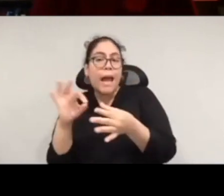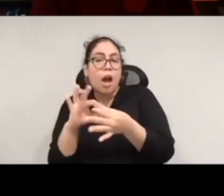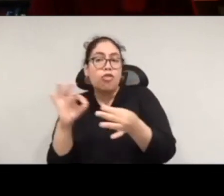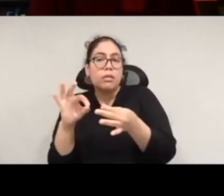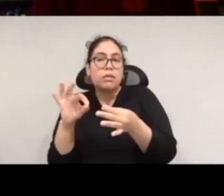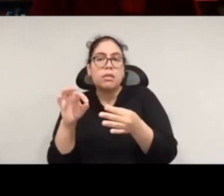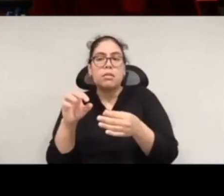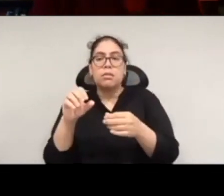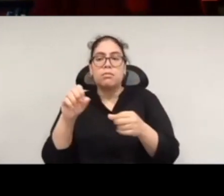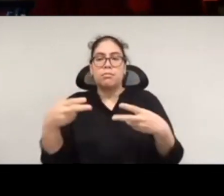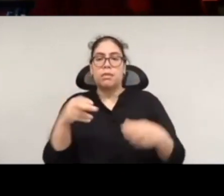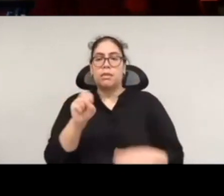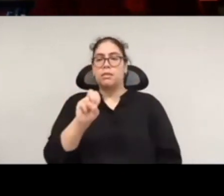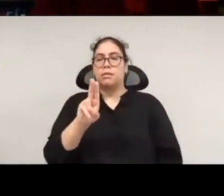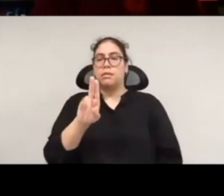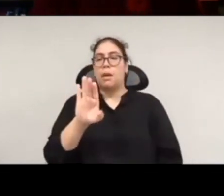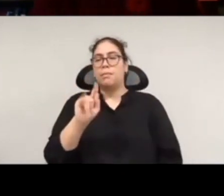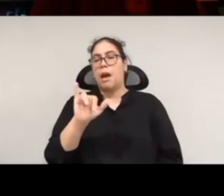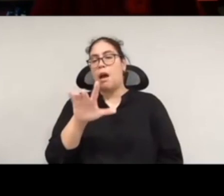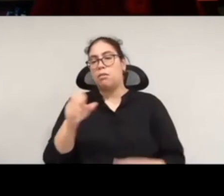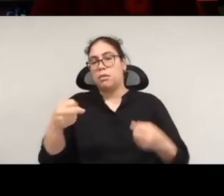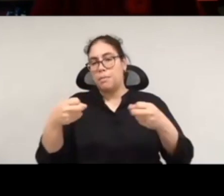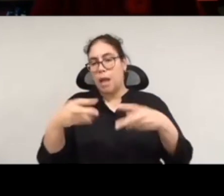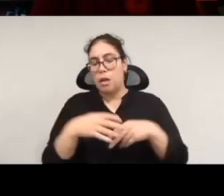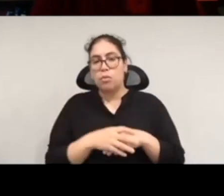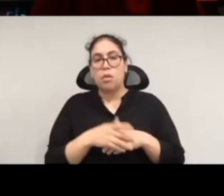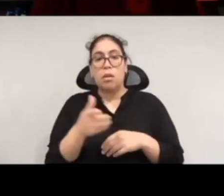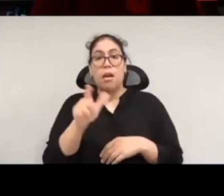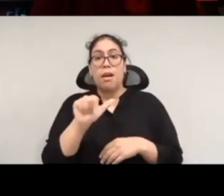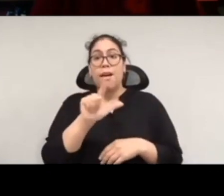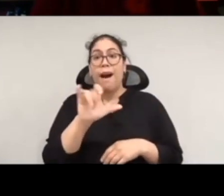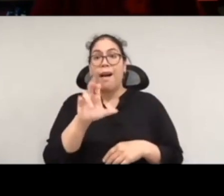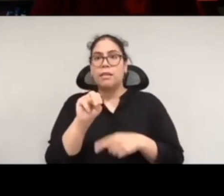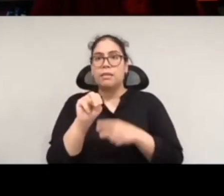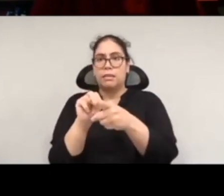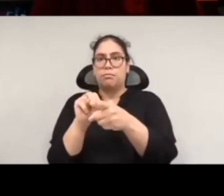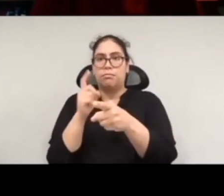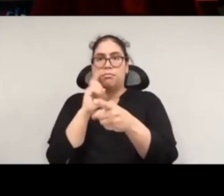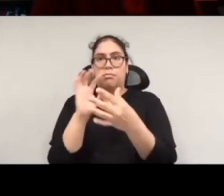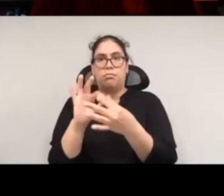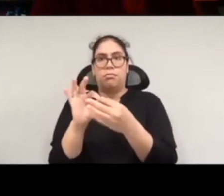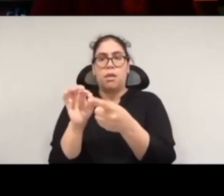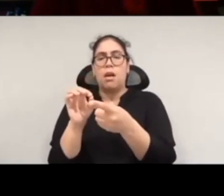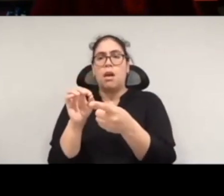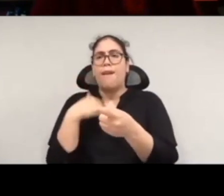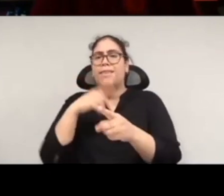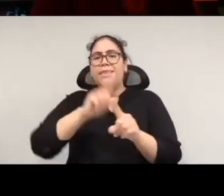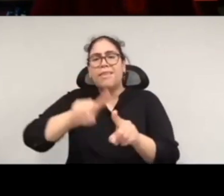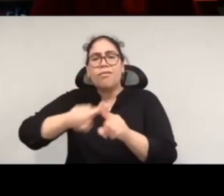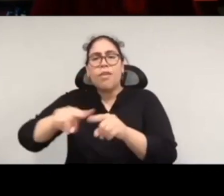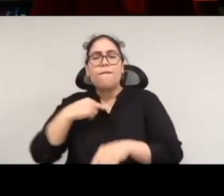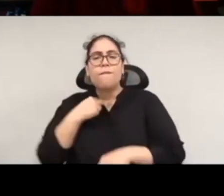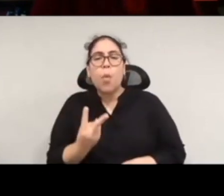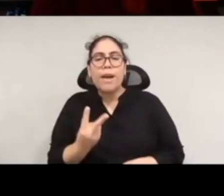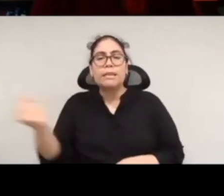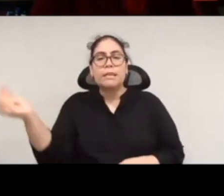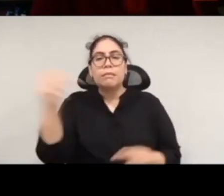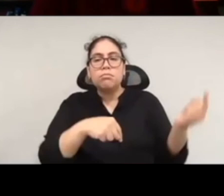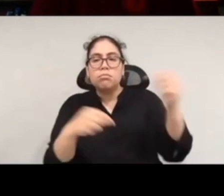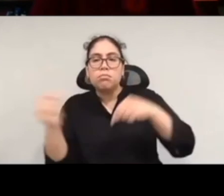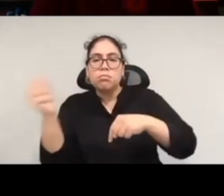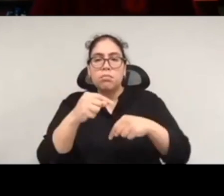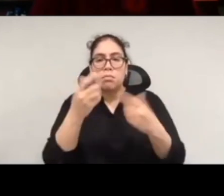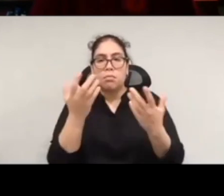more into character, by the way. And I wanted to mention that when Alice was talking, we do have other voices that come in to sort of break